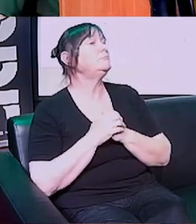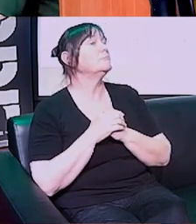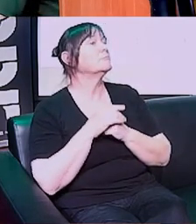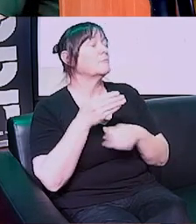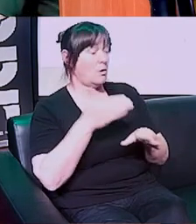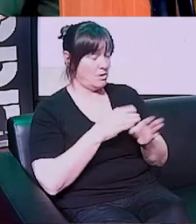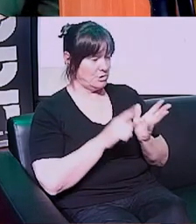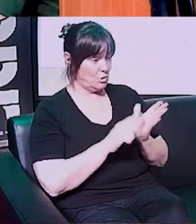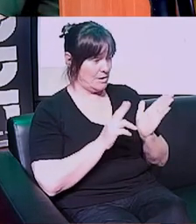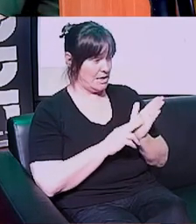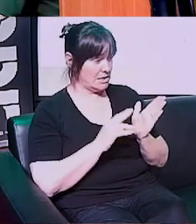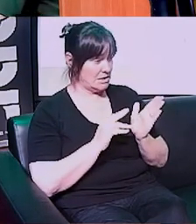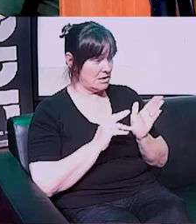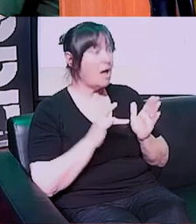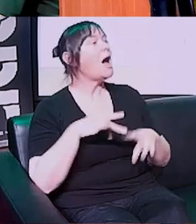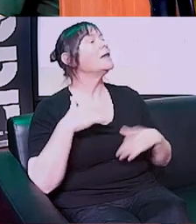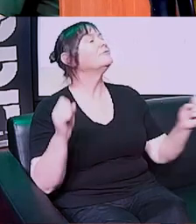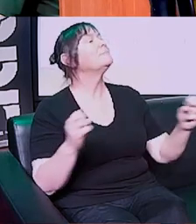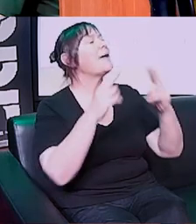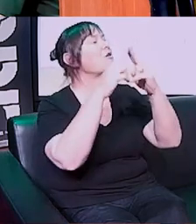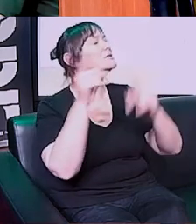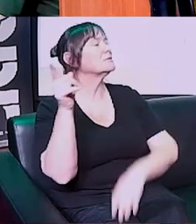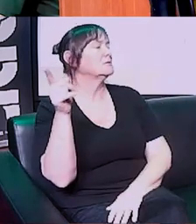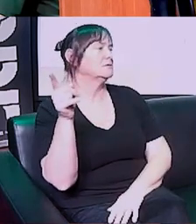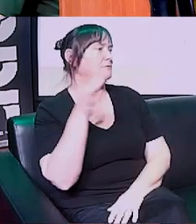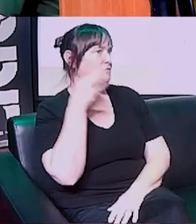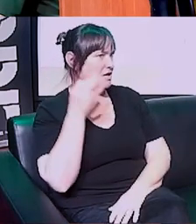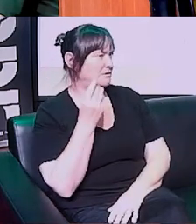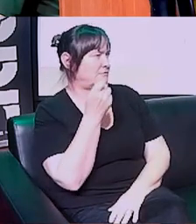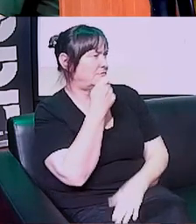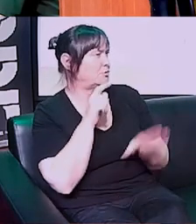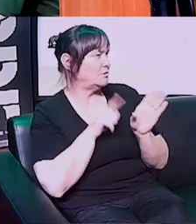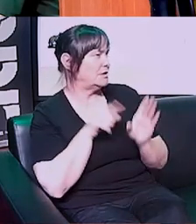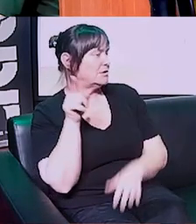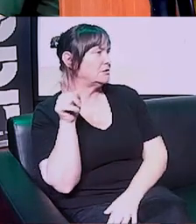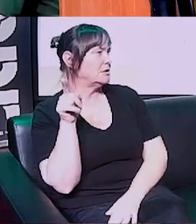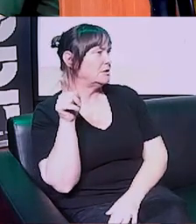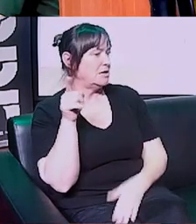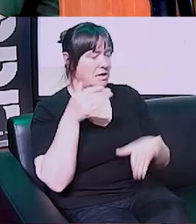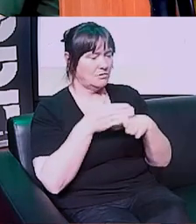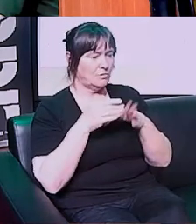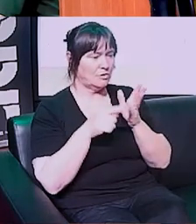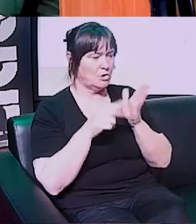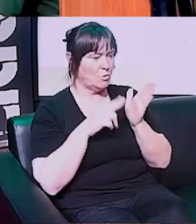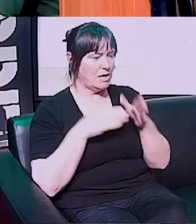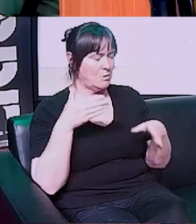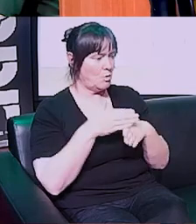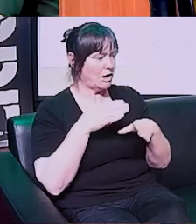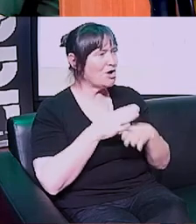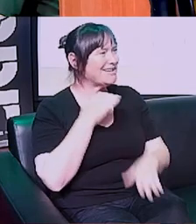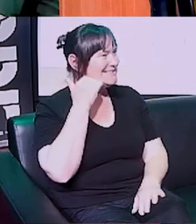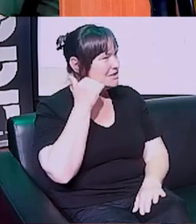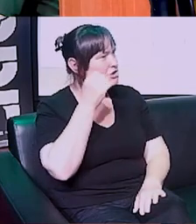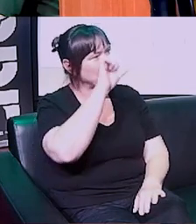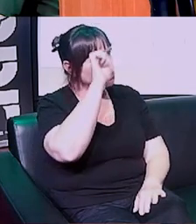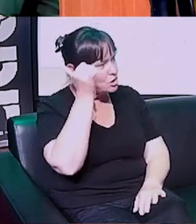So I worked at the United Nations for a bit. I lived in Paris for a few years, so I was based at the at UNESCO working on Indigenous